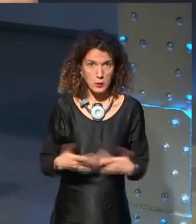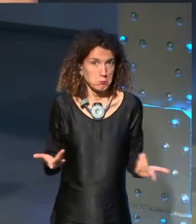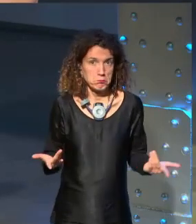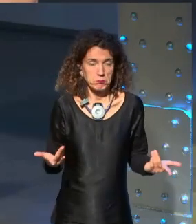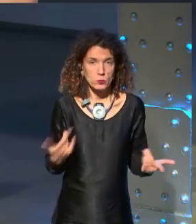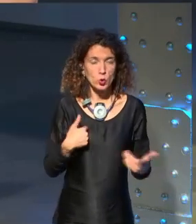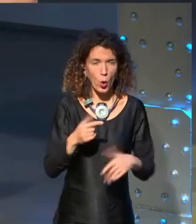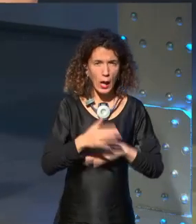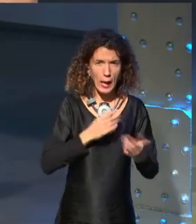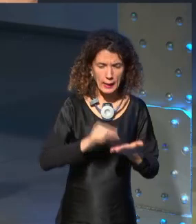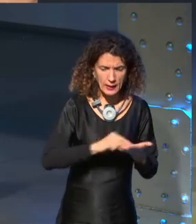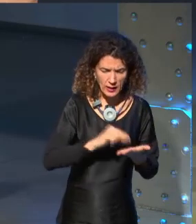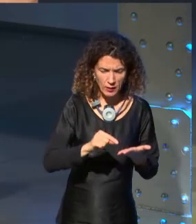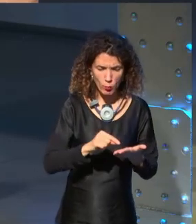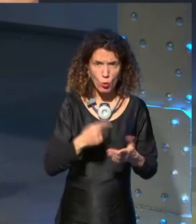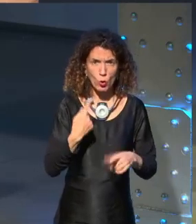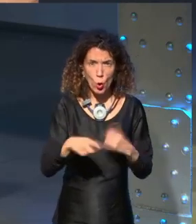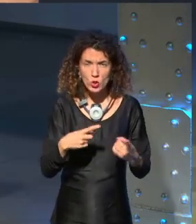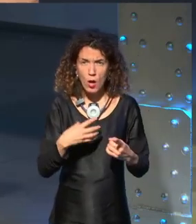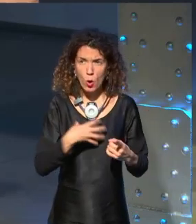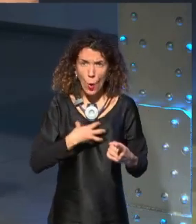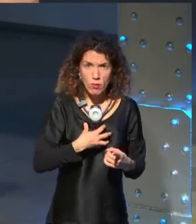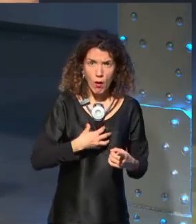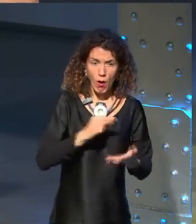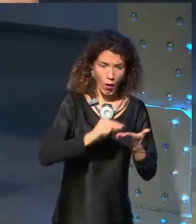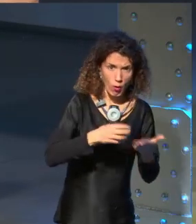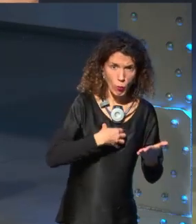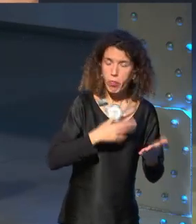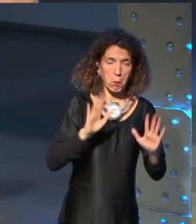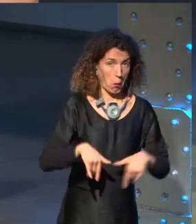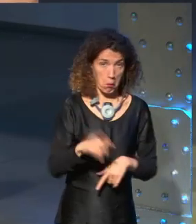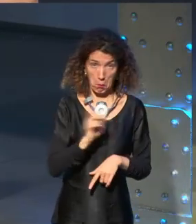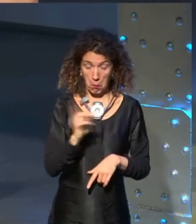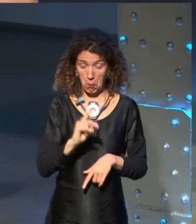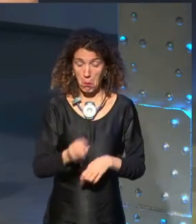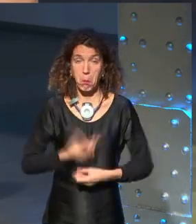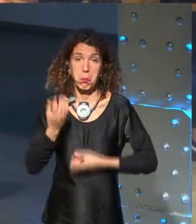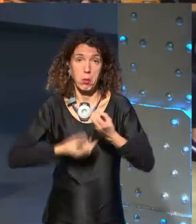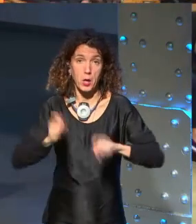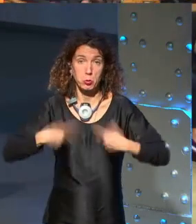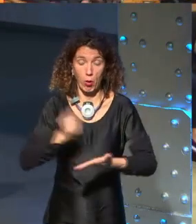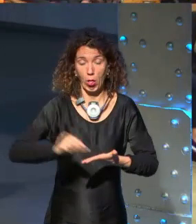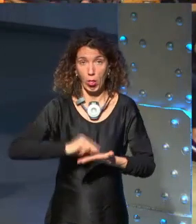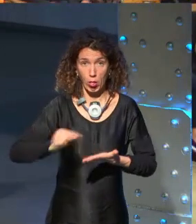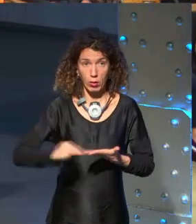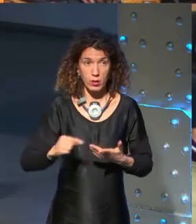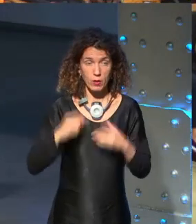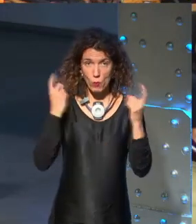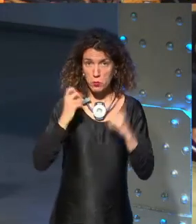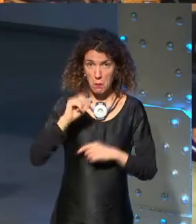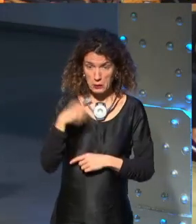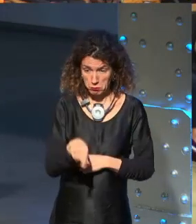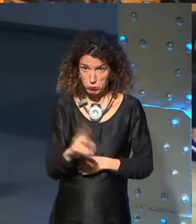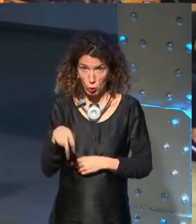to write. So it's very hard for me to say where the greatest effort was. I don't write anything